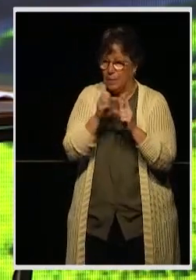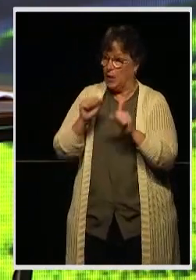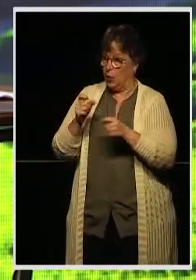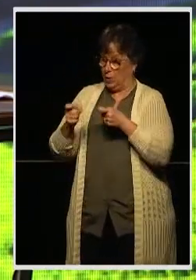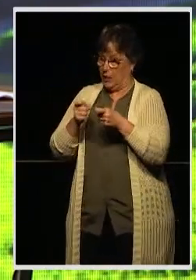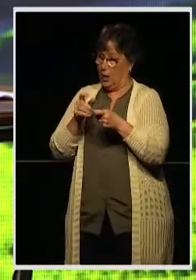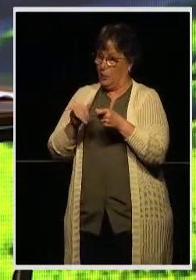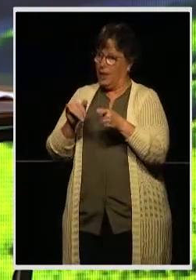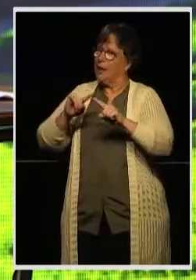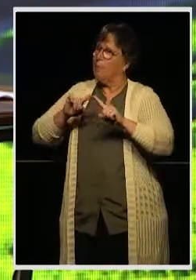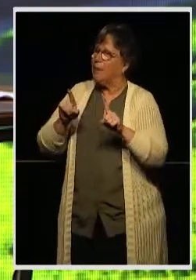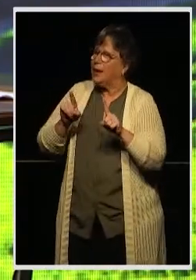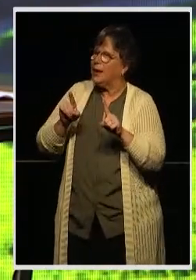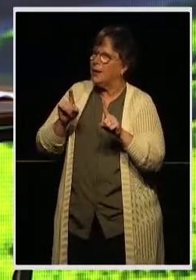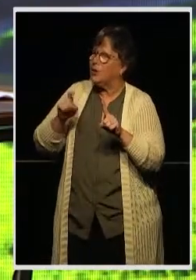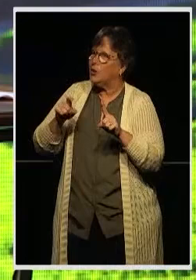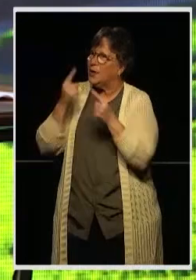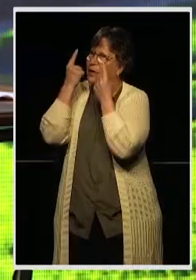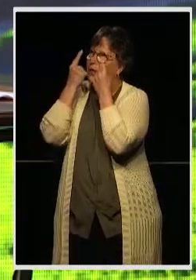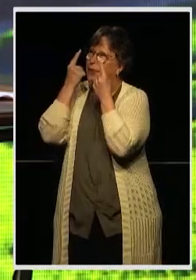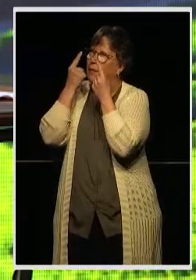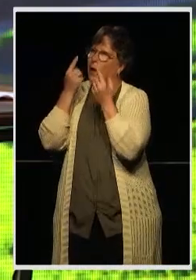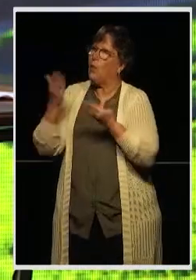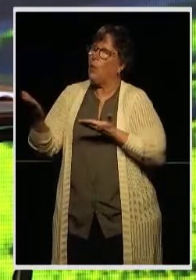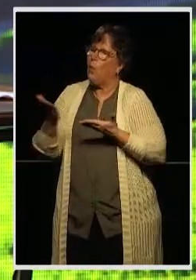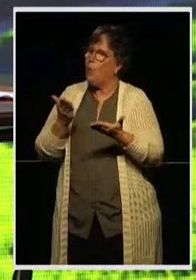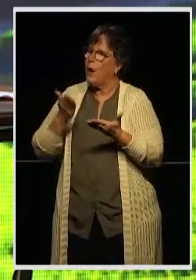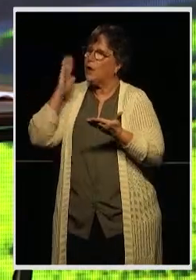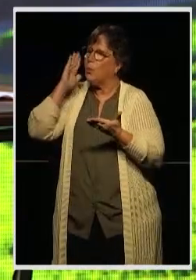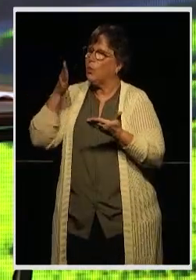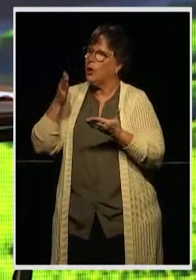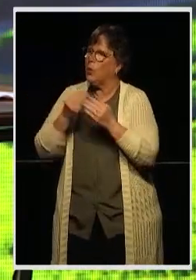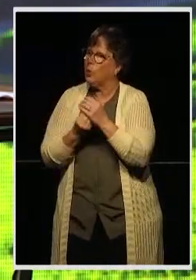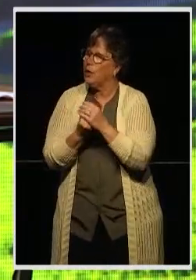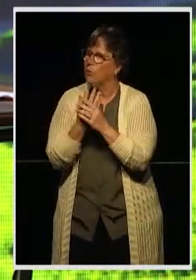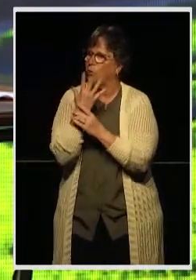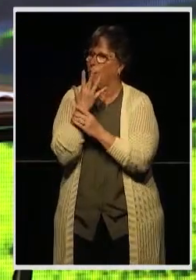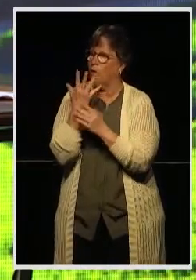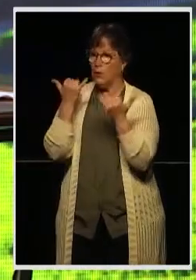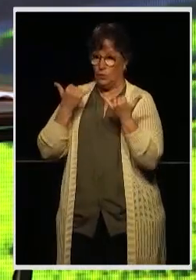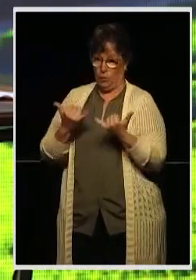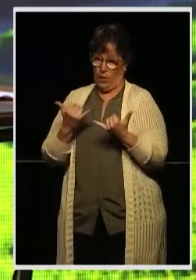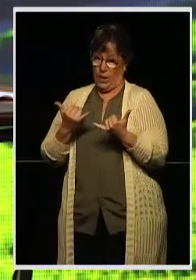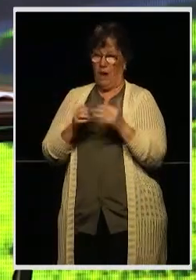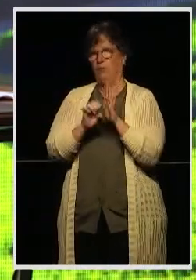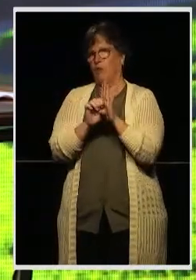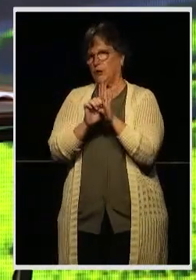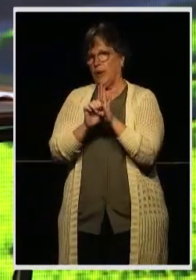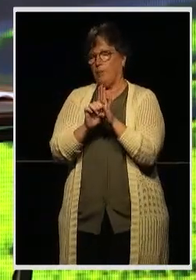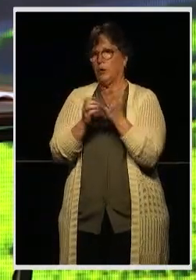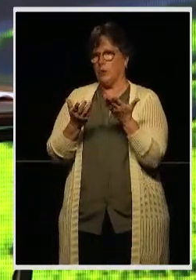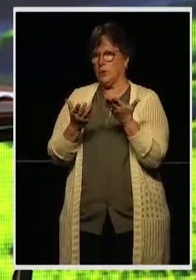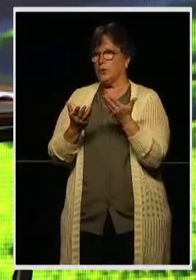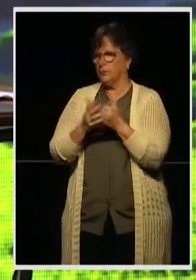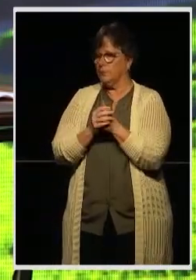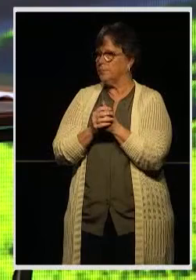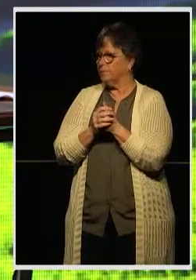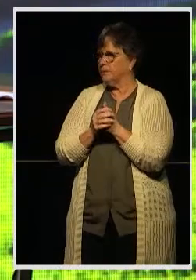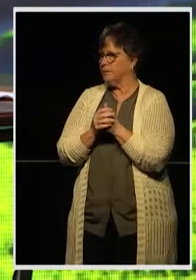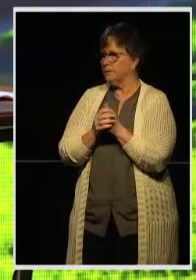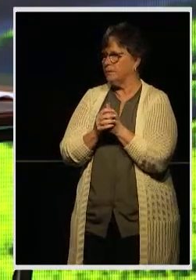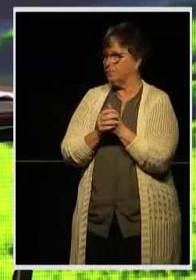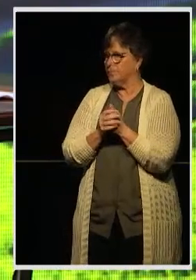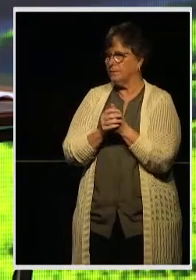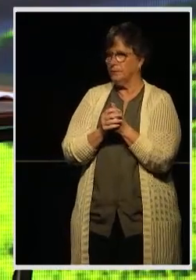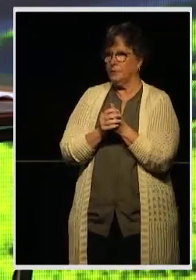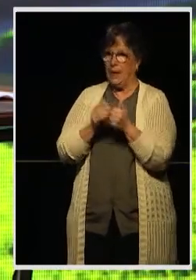then you really need to think about what is it that we're going to grow. And so right now, as some examples unfortunately have shown nearby where